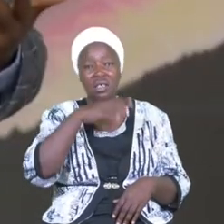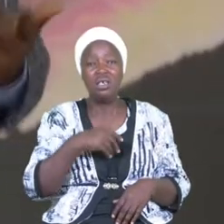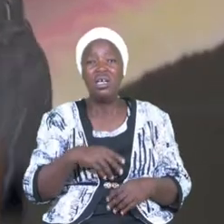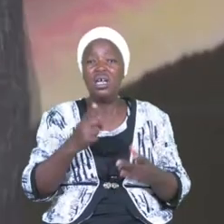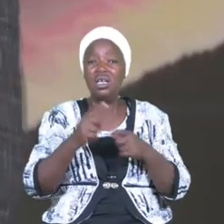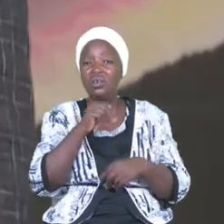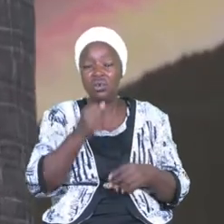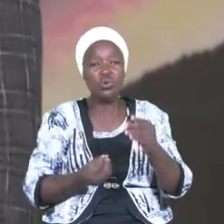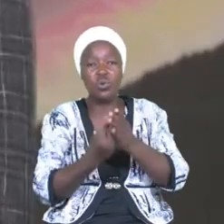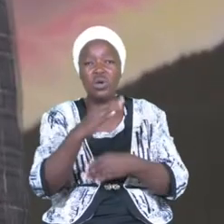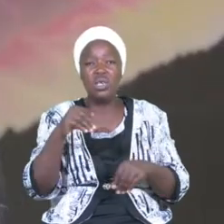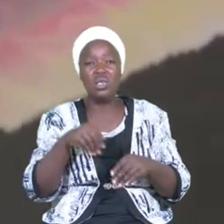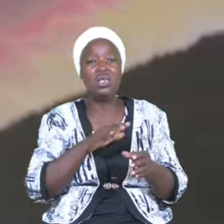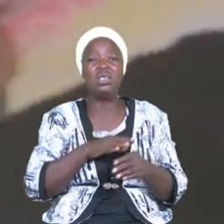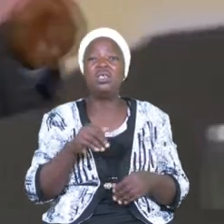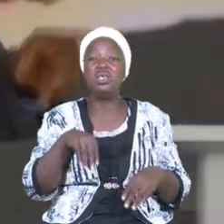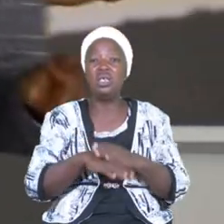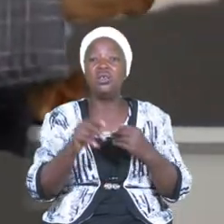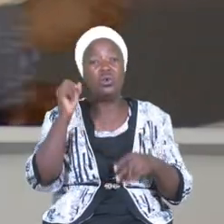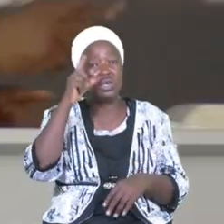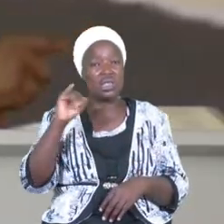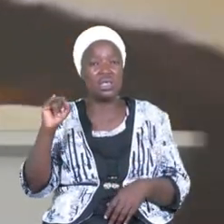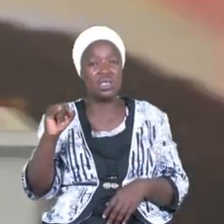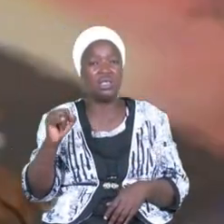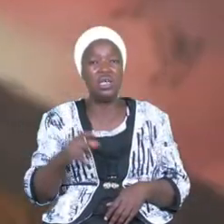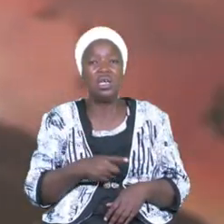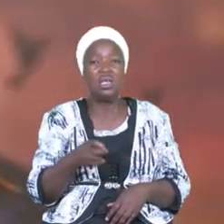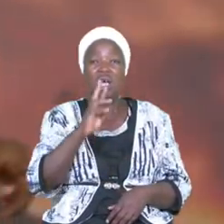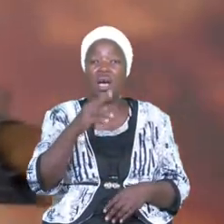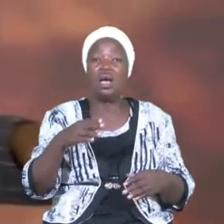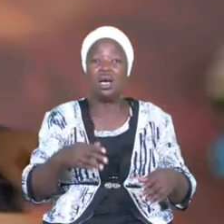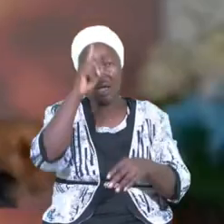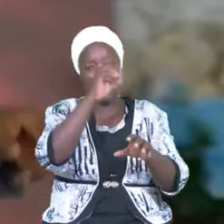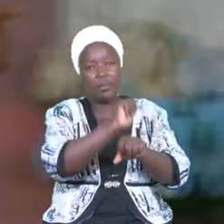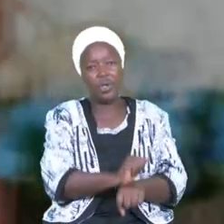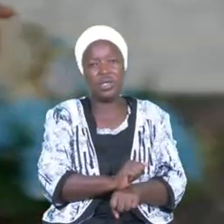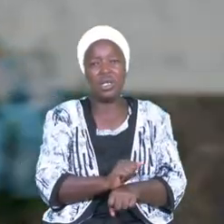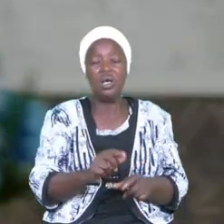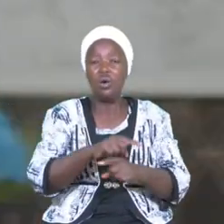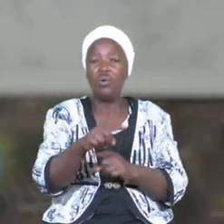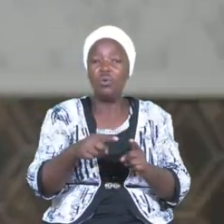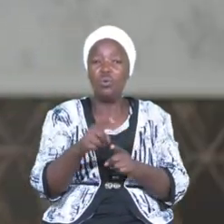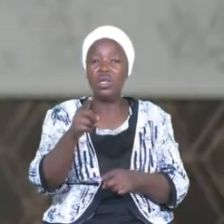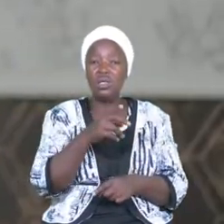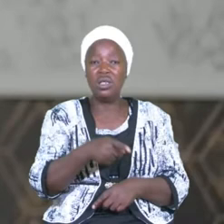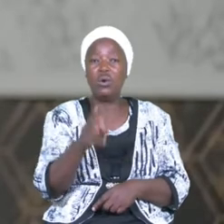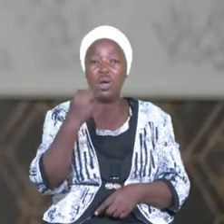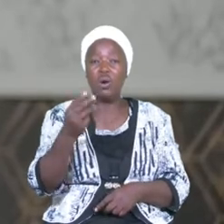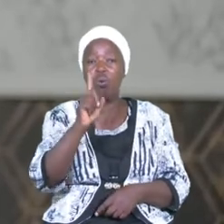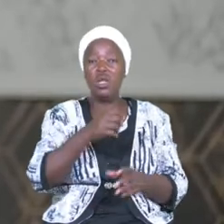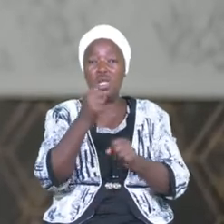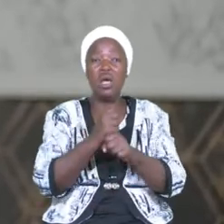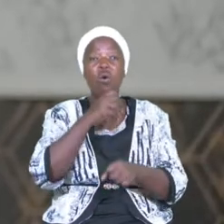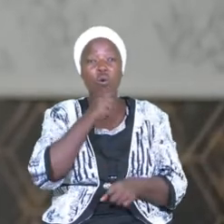in understanding. Their habit, when they were 1 year old in the faith,